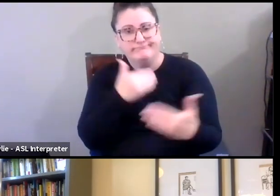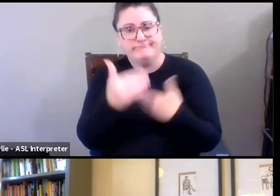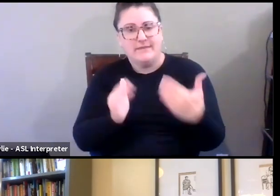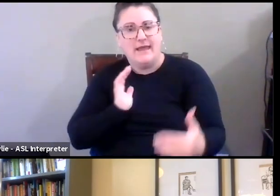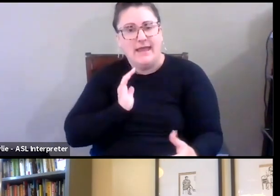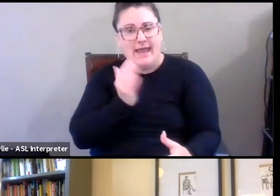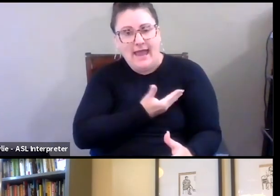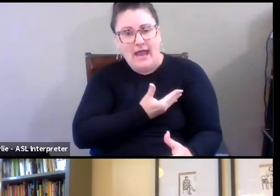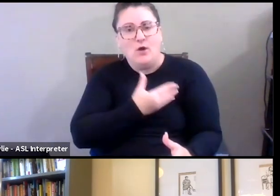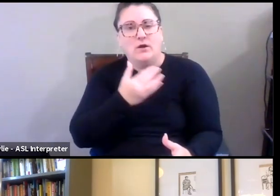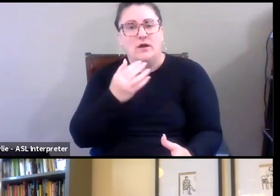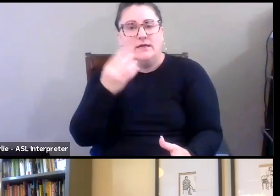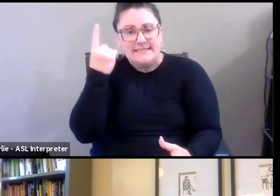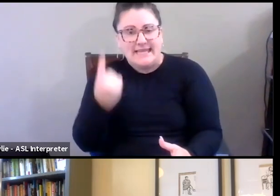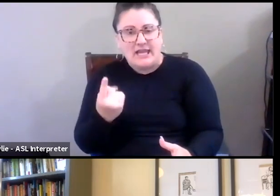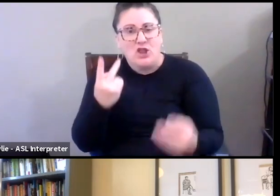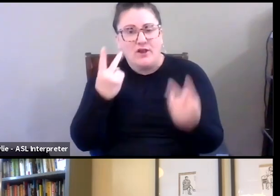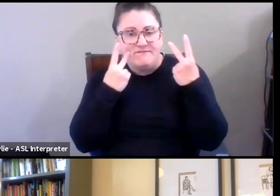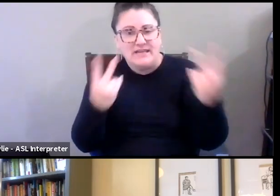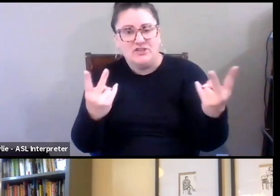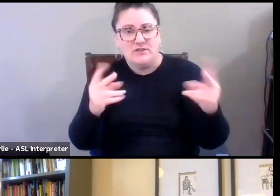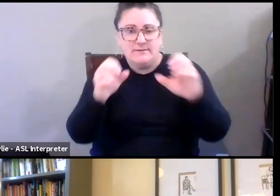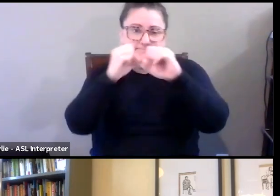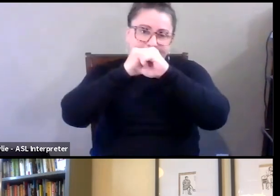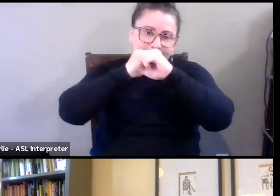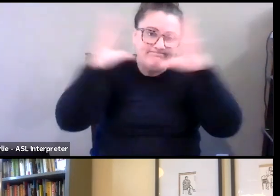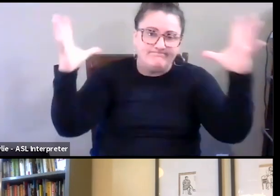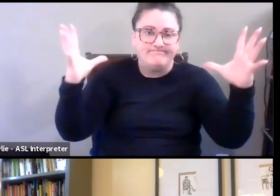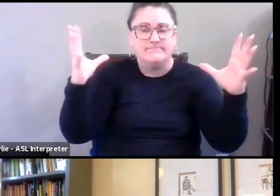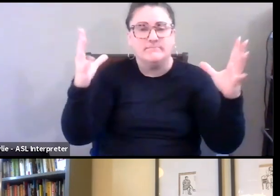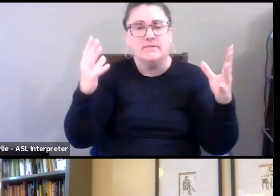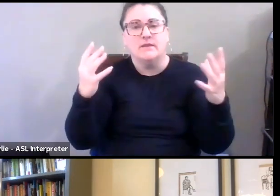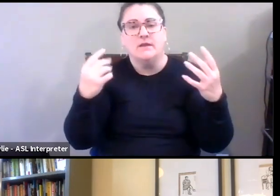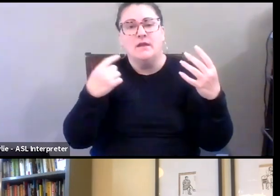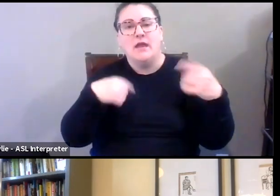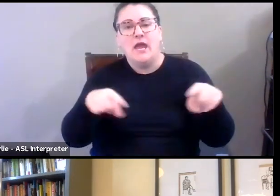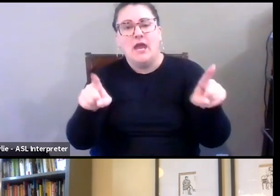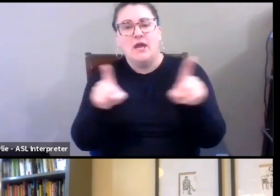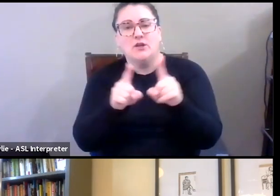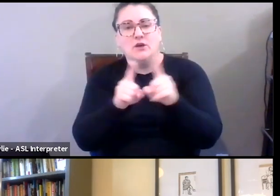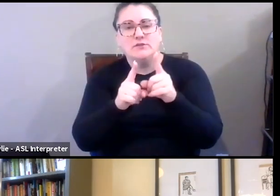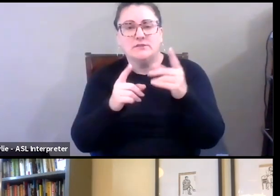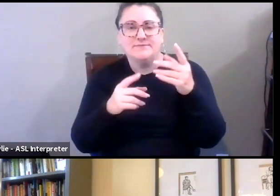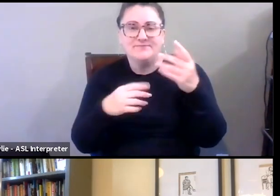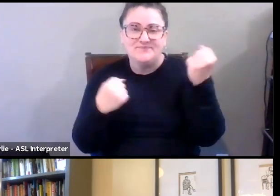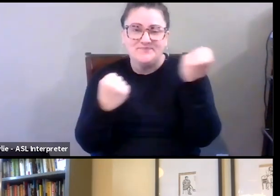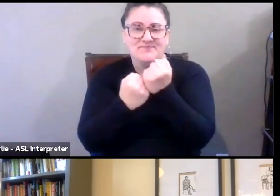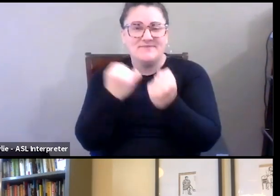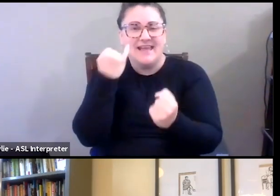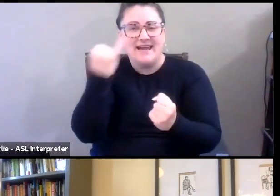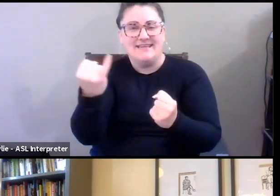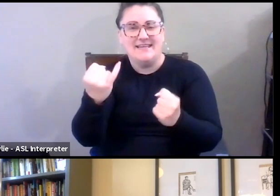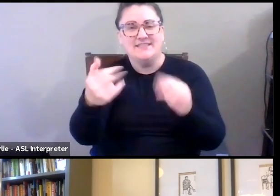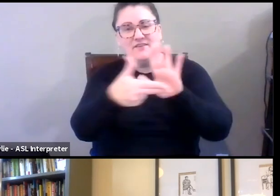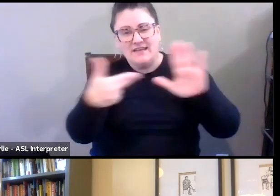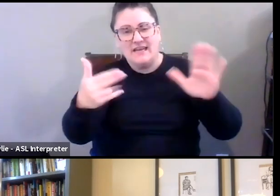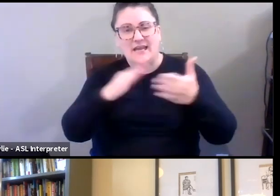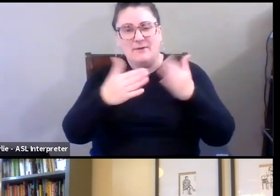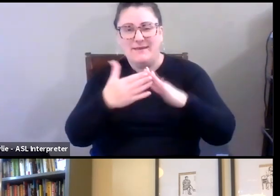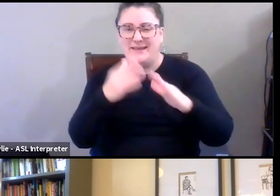of singular vision out while also upholding the ideas of community. It's a really hard needle to